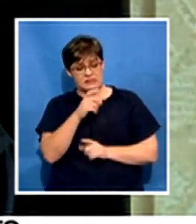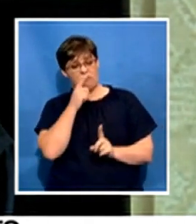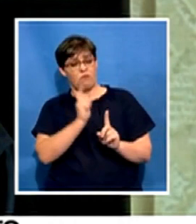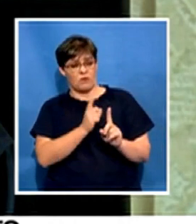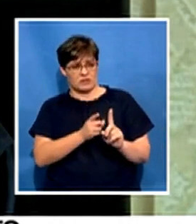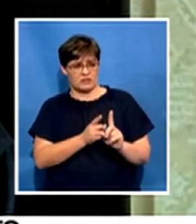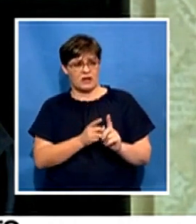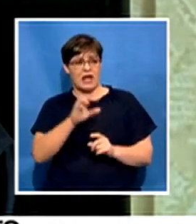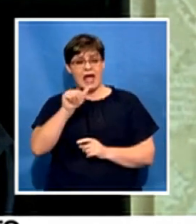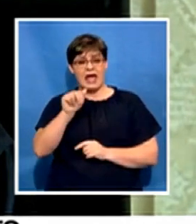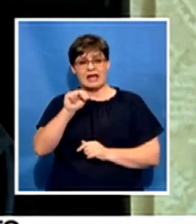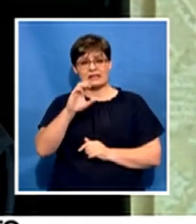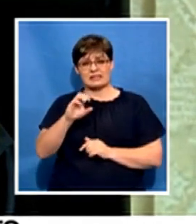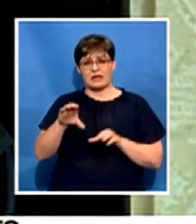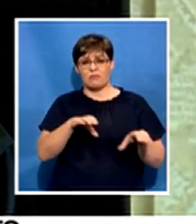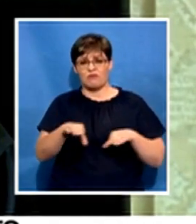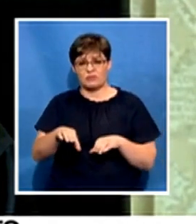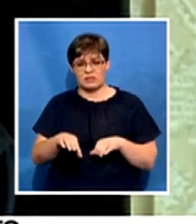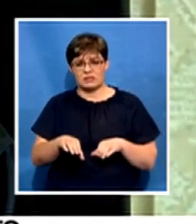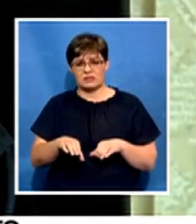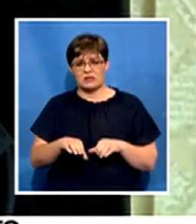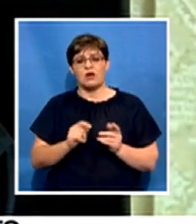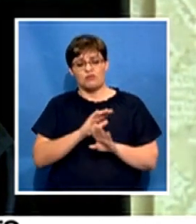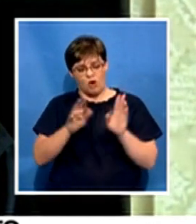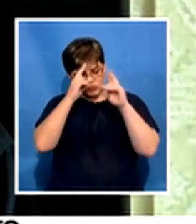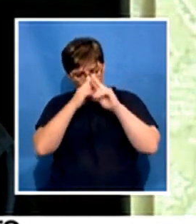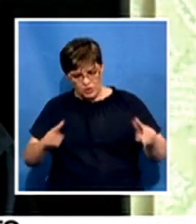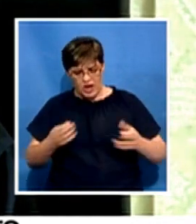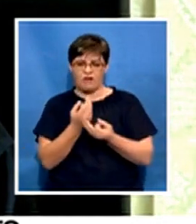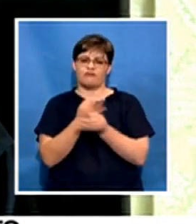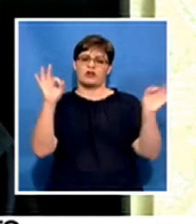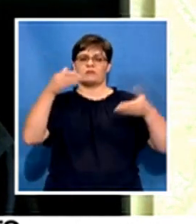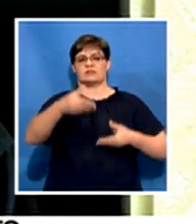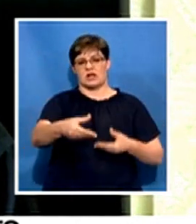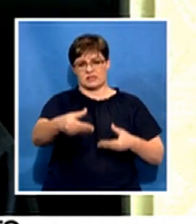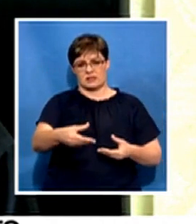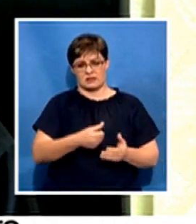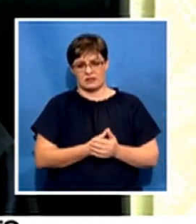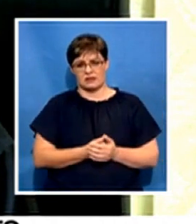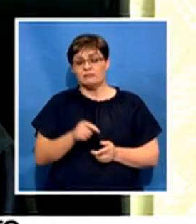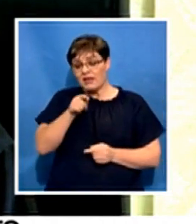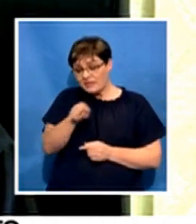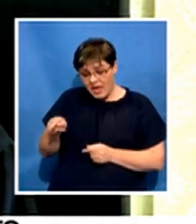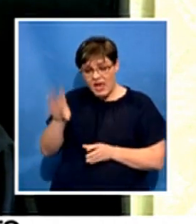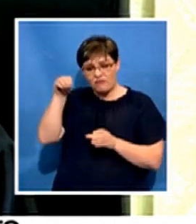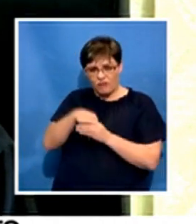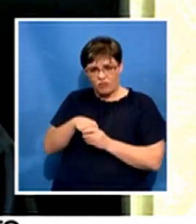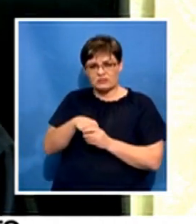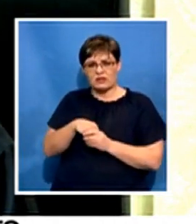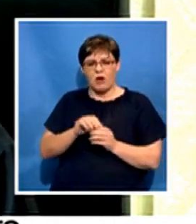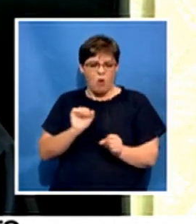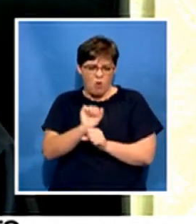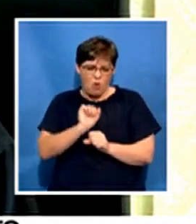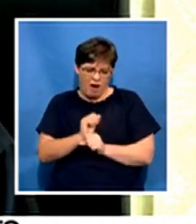or dishonoring the Freedom Charter, and it is involved in the erosion of the hard-won democratic gain since